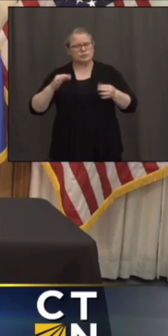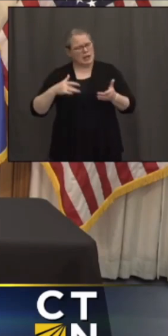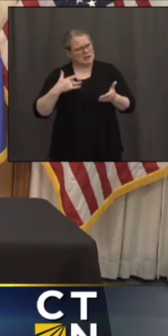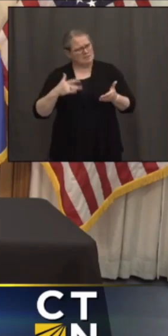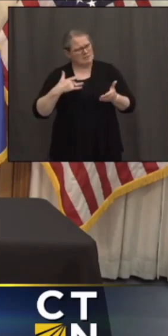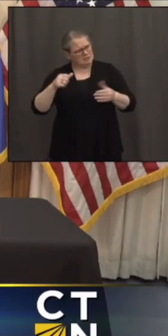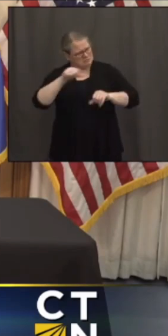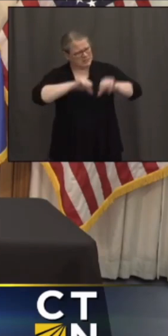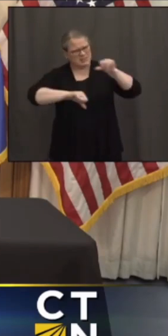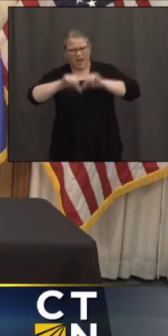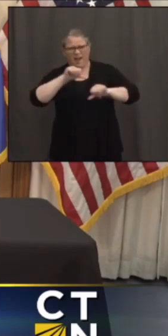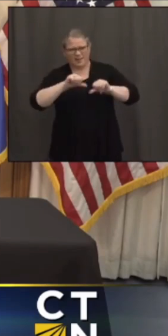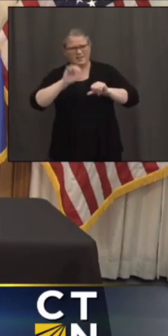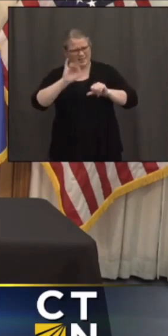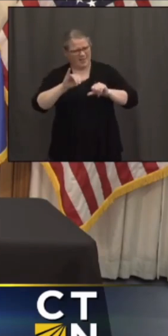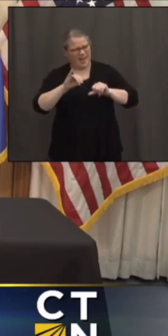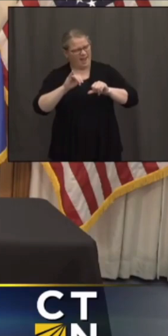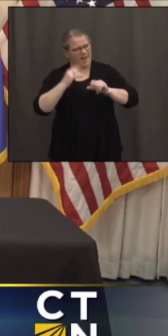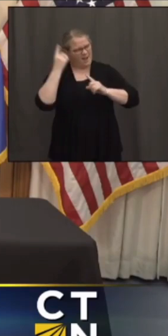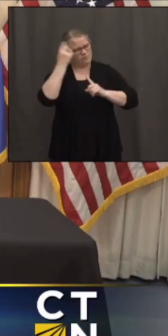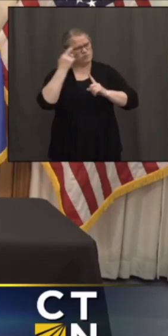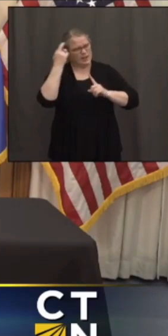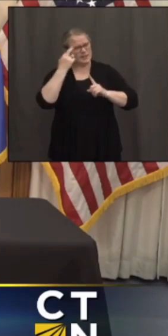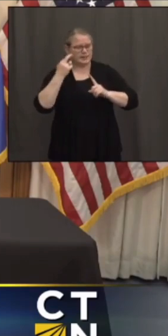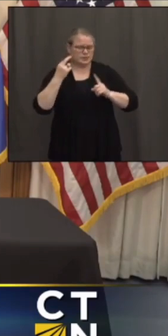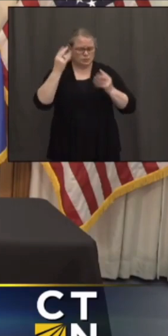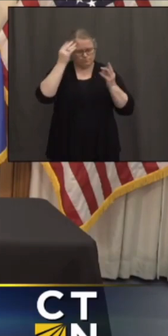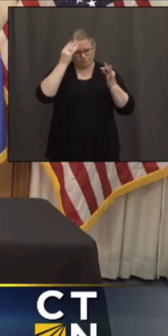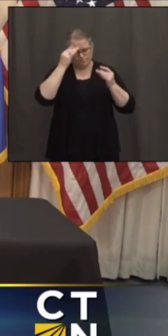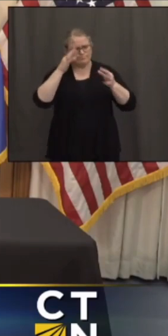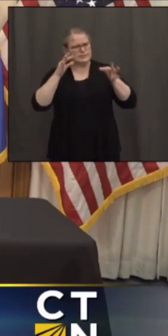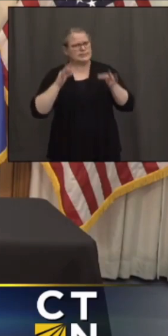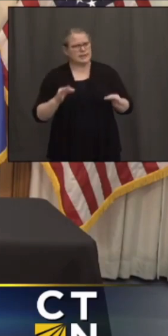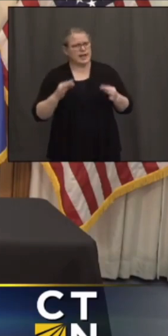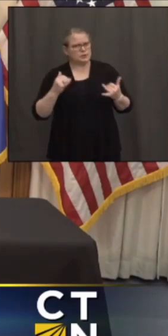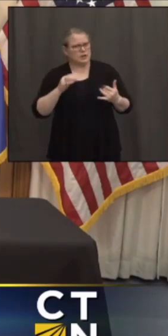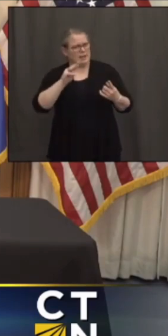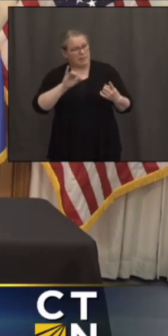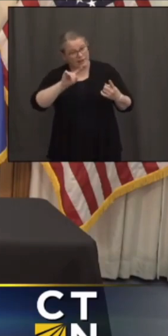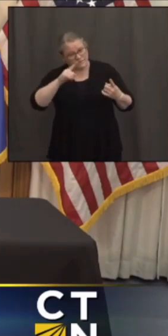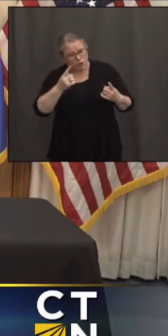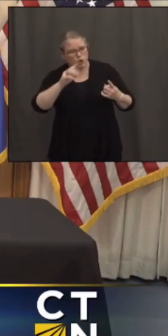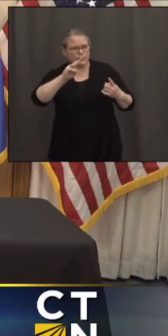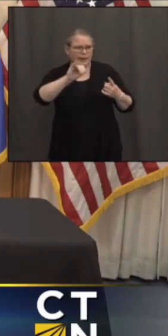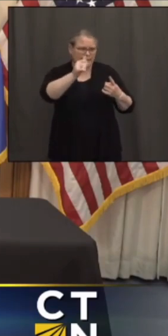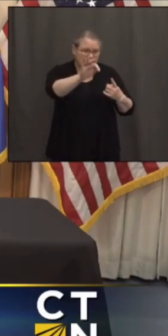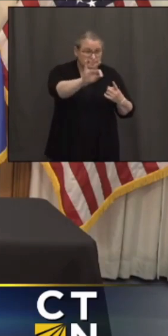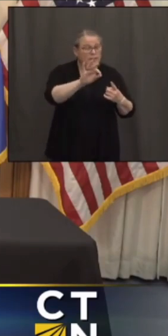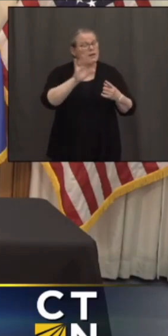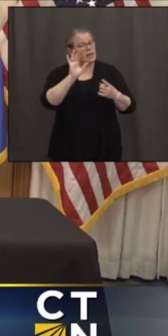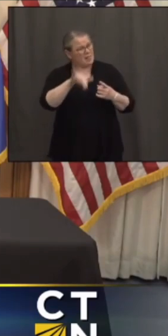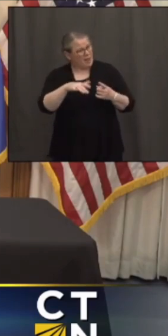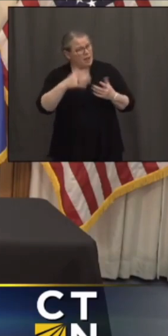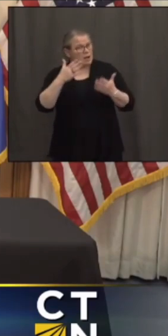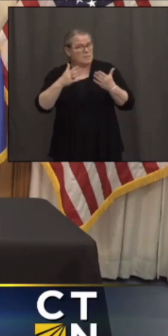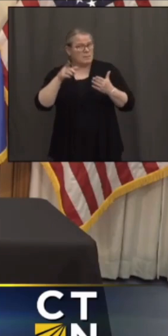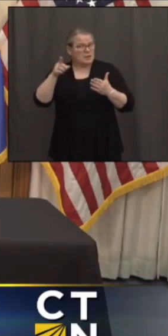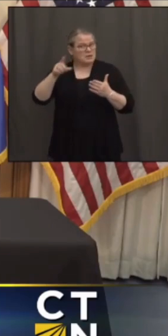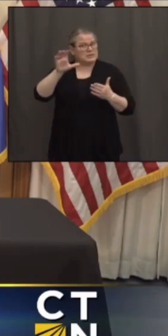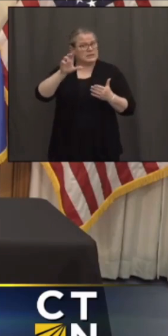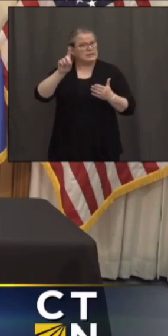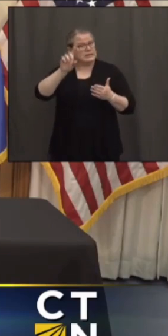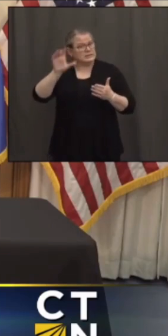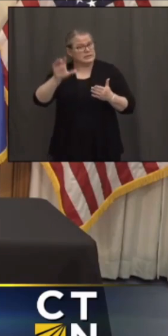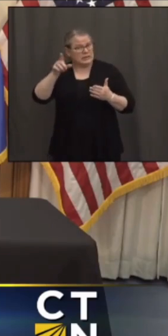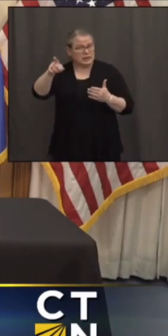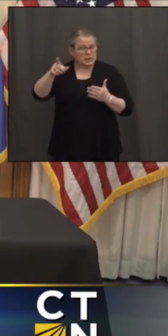Is there also an element, whether it's from the CDC or elsewhere, a bit of forecasting, whether it be looking at what's happened